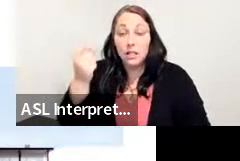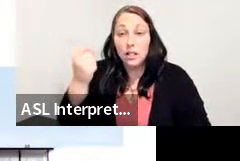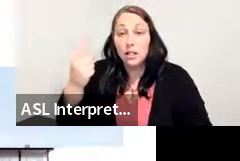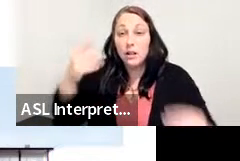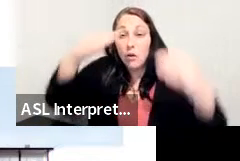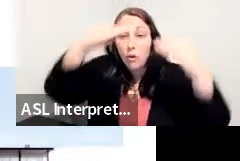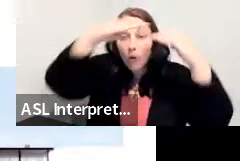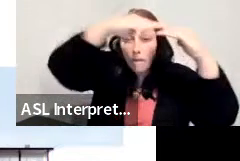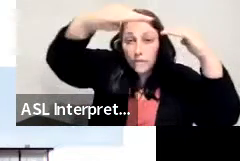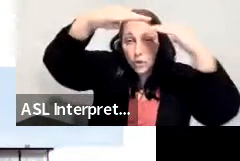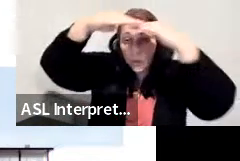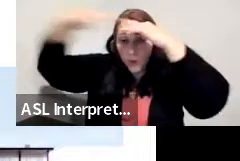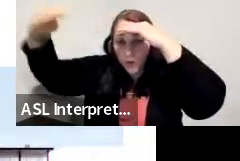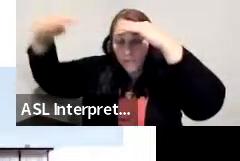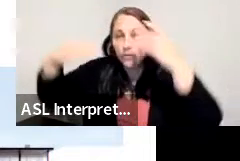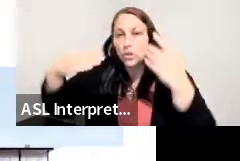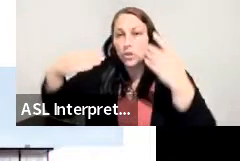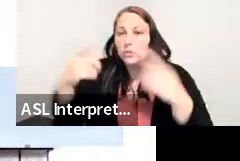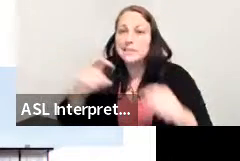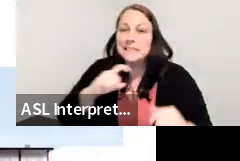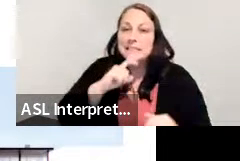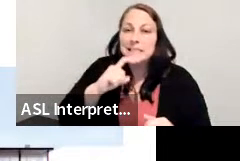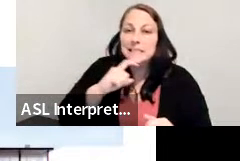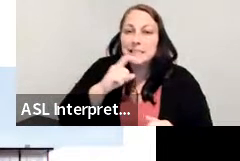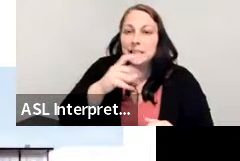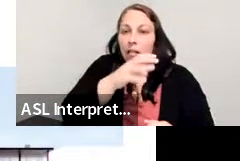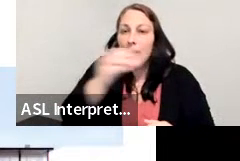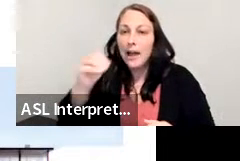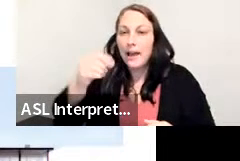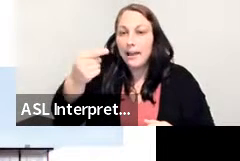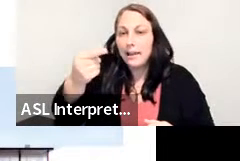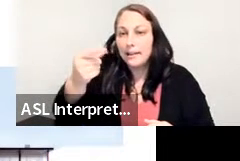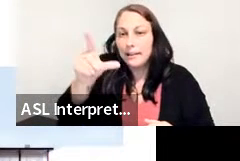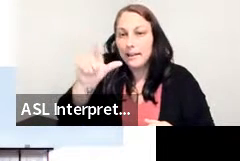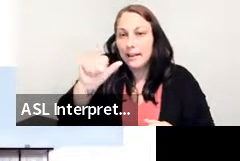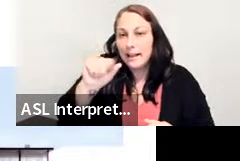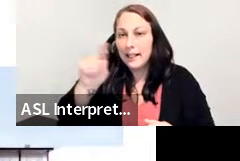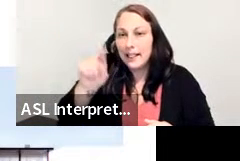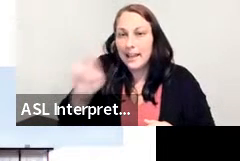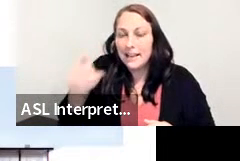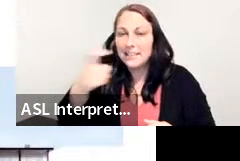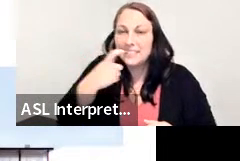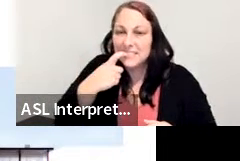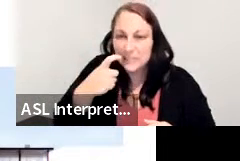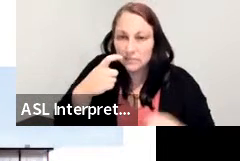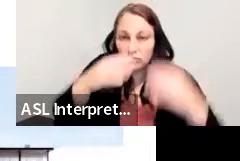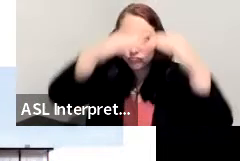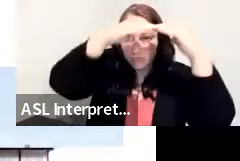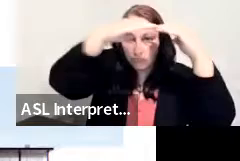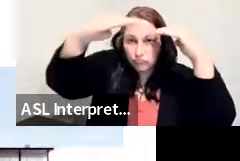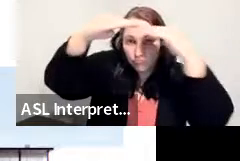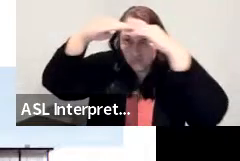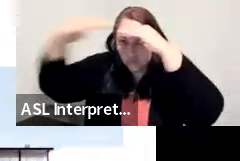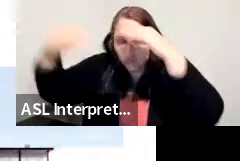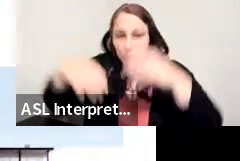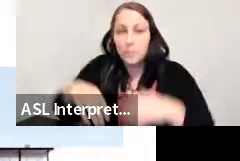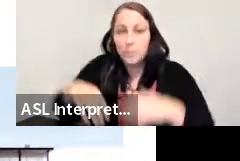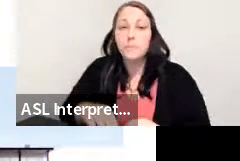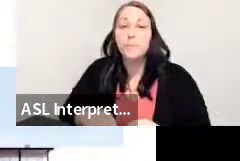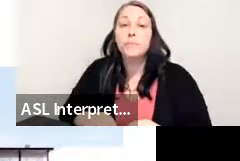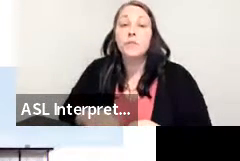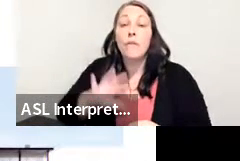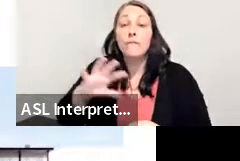canopies, much inspired by the canopies across the street, that will run along 5th Street and wrap